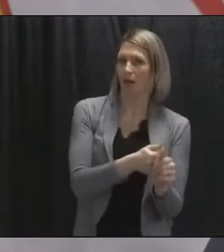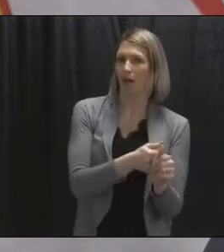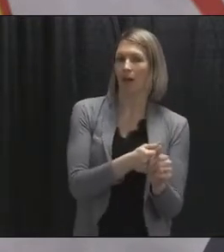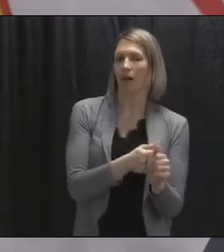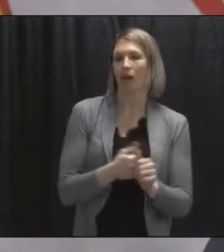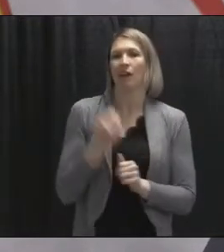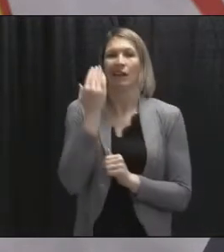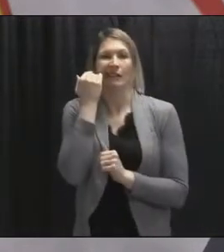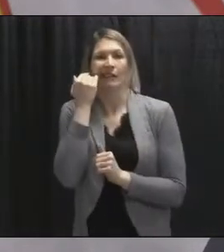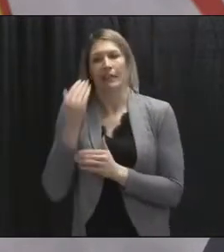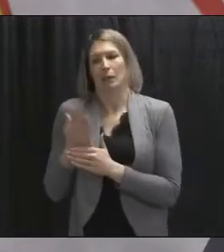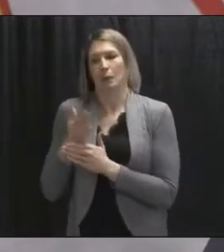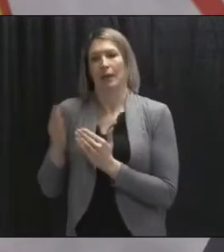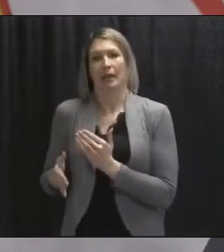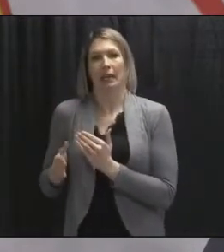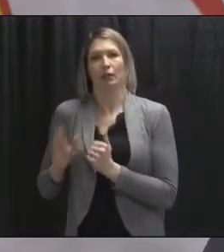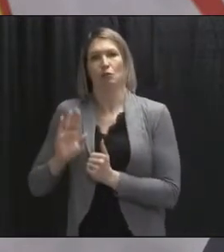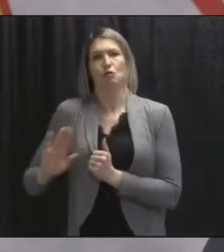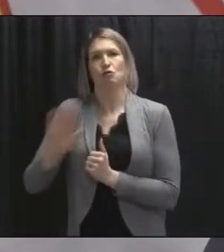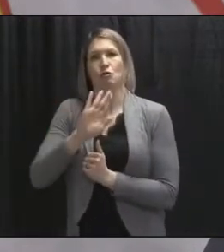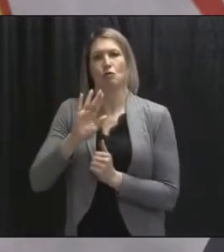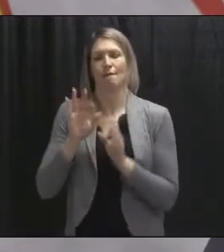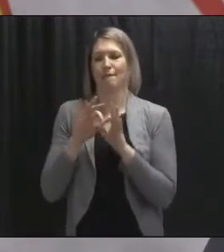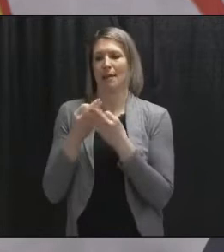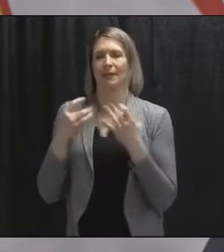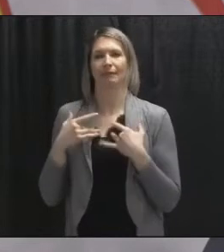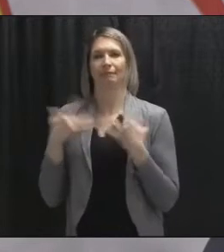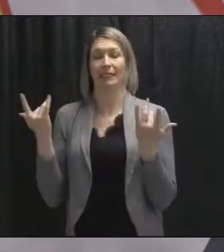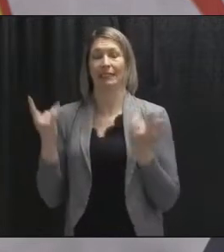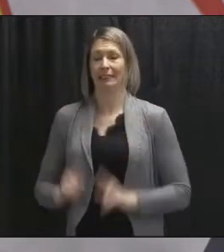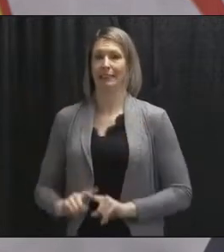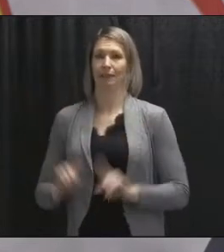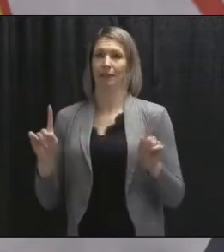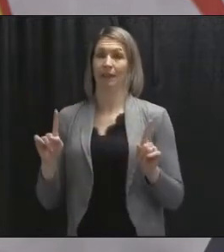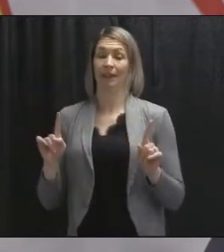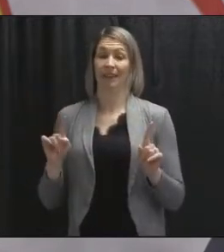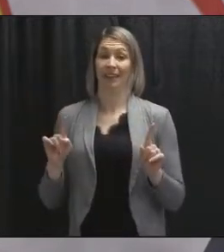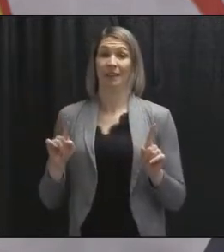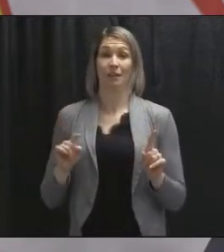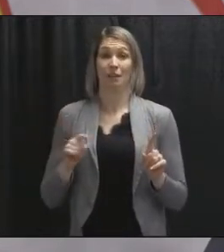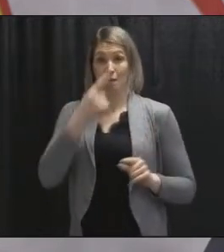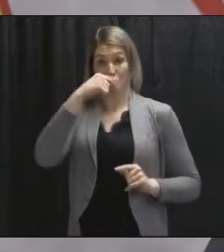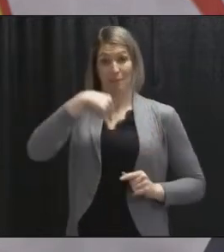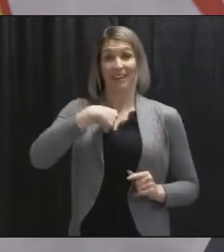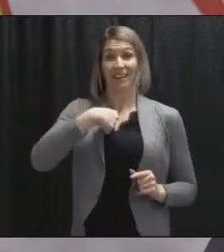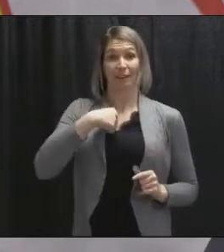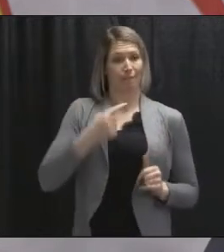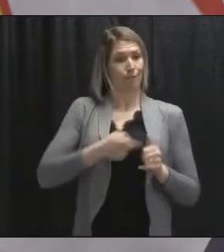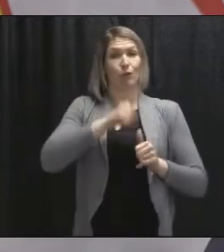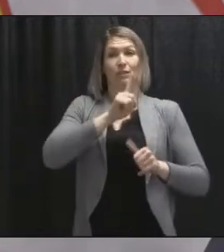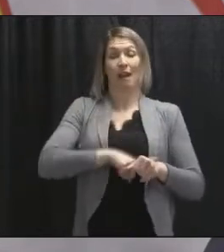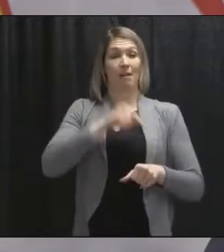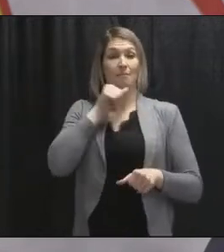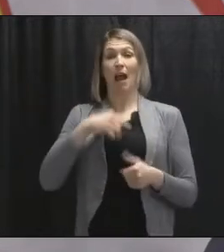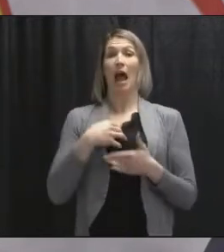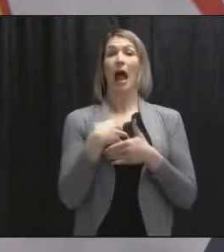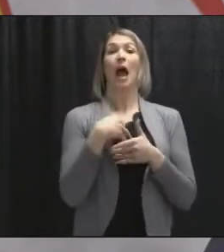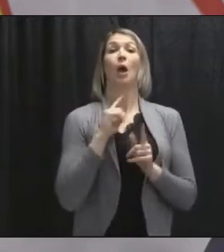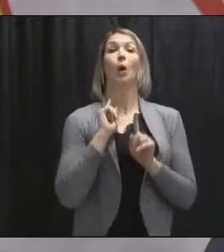this Easter weekend. In fact, it's probably the first time that I haven't been with mine. But like so many